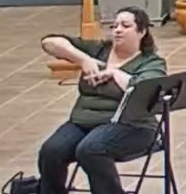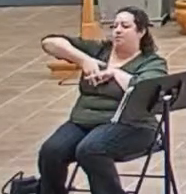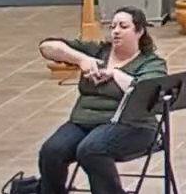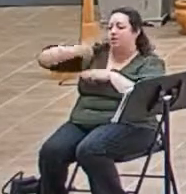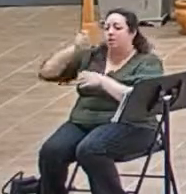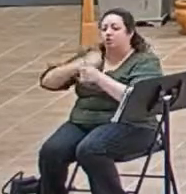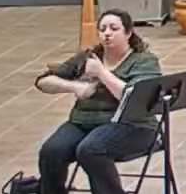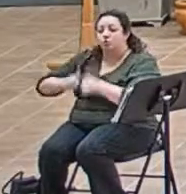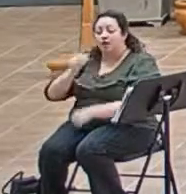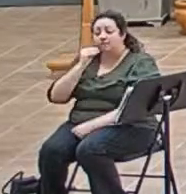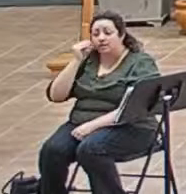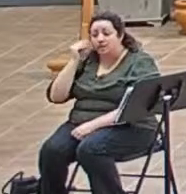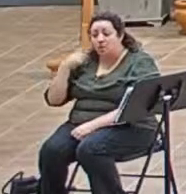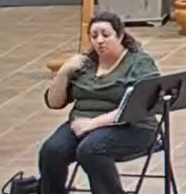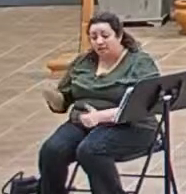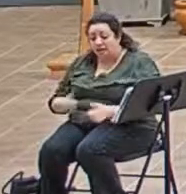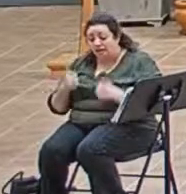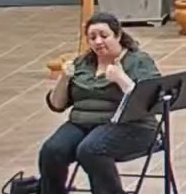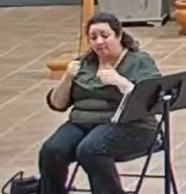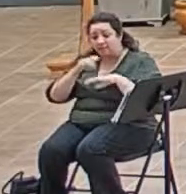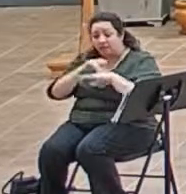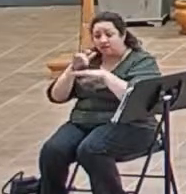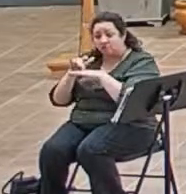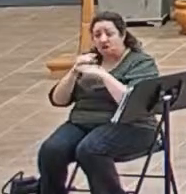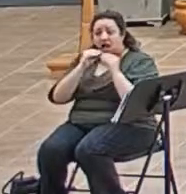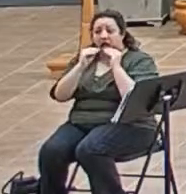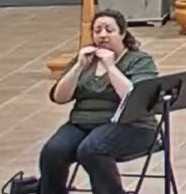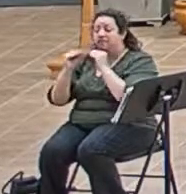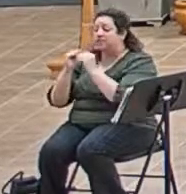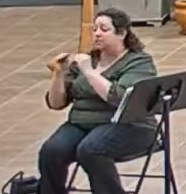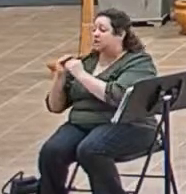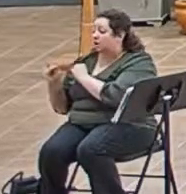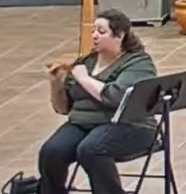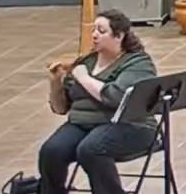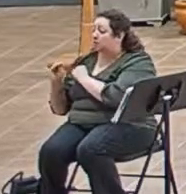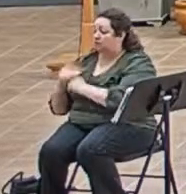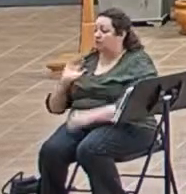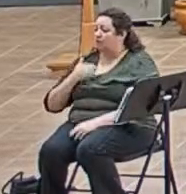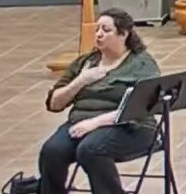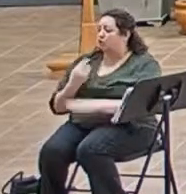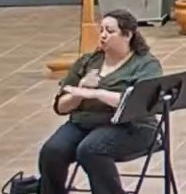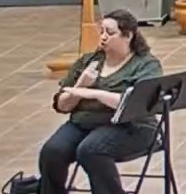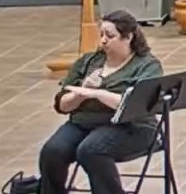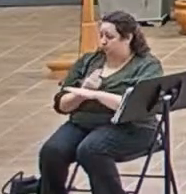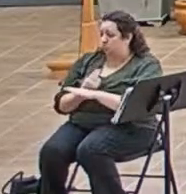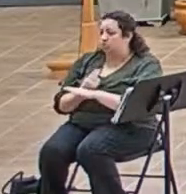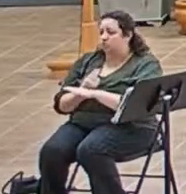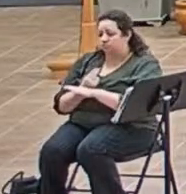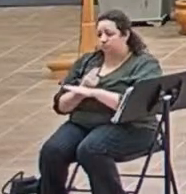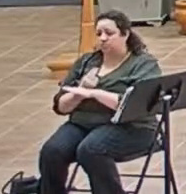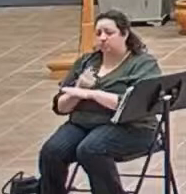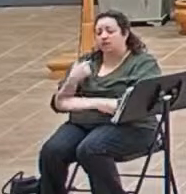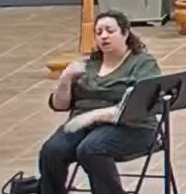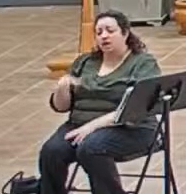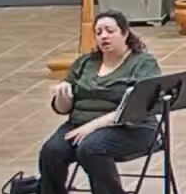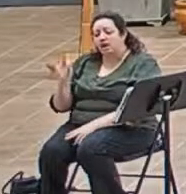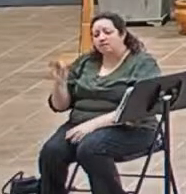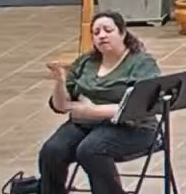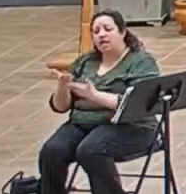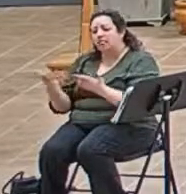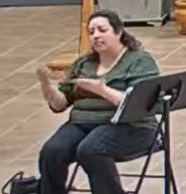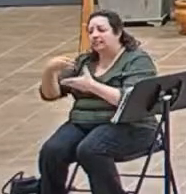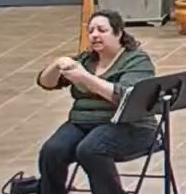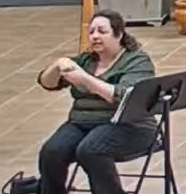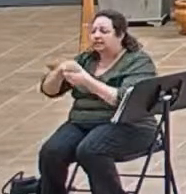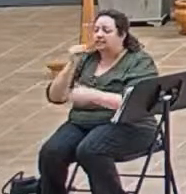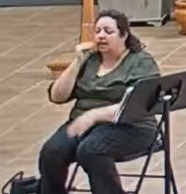in, I fix up for our own use. And I've found the things in homes that people have left